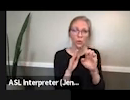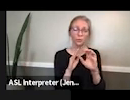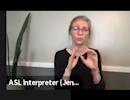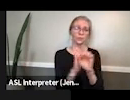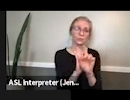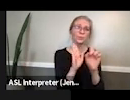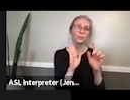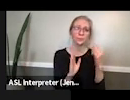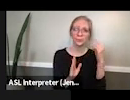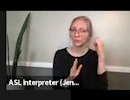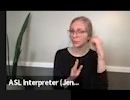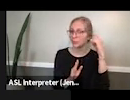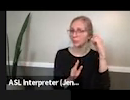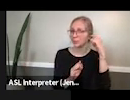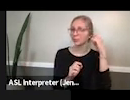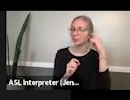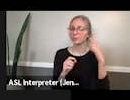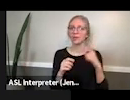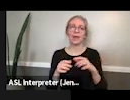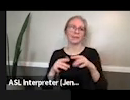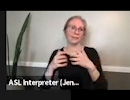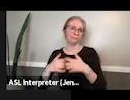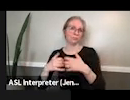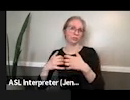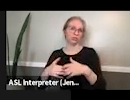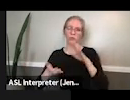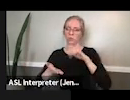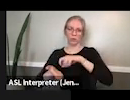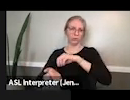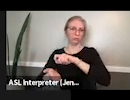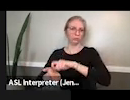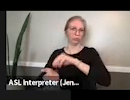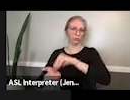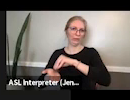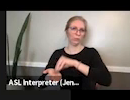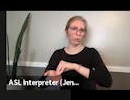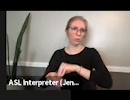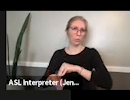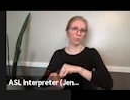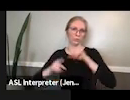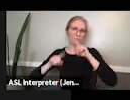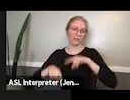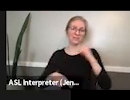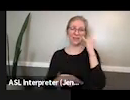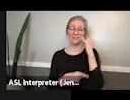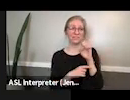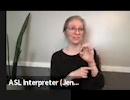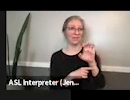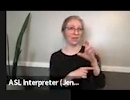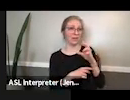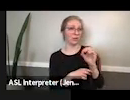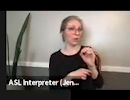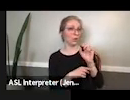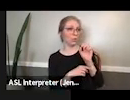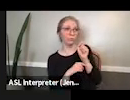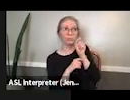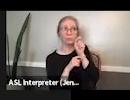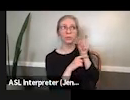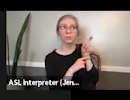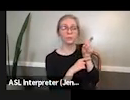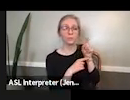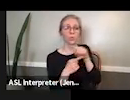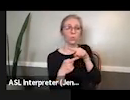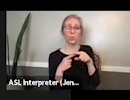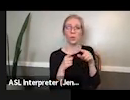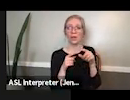different machine records what the response is. If the echo comes back as the eardrum